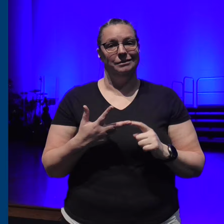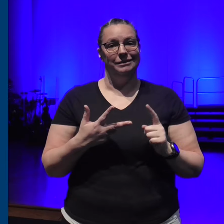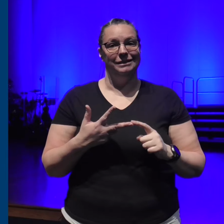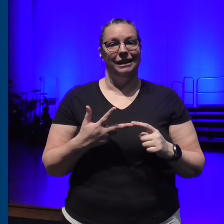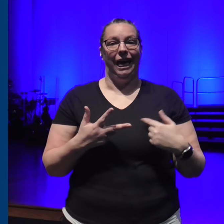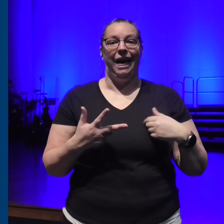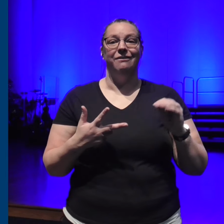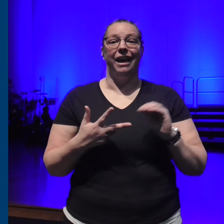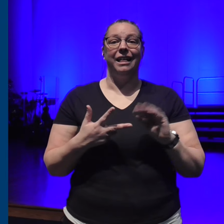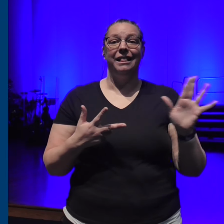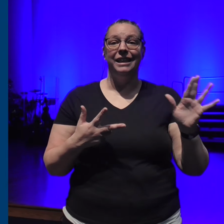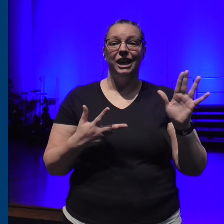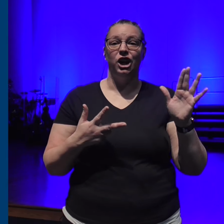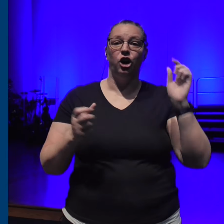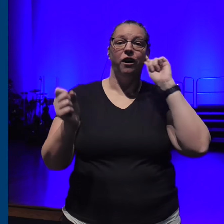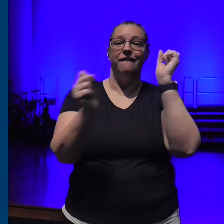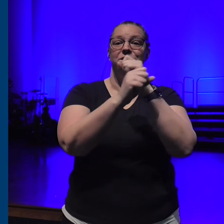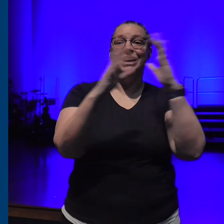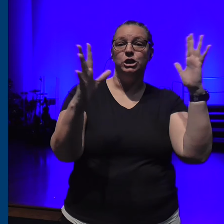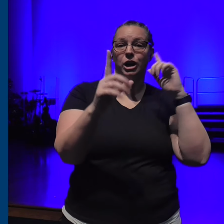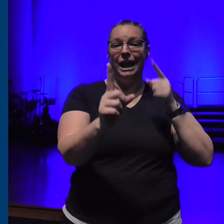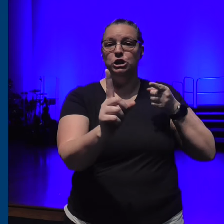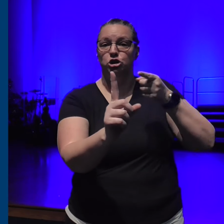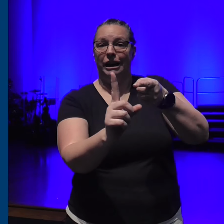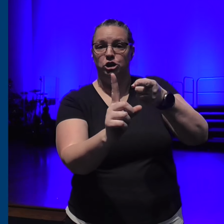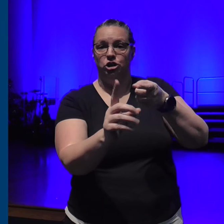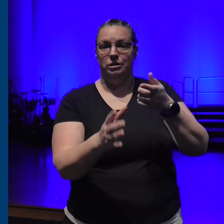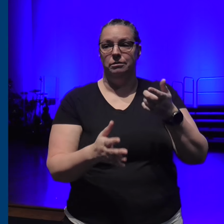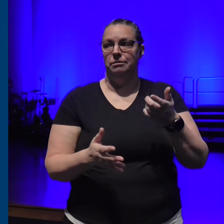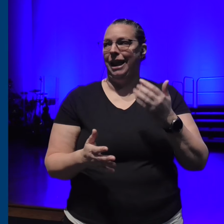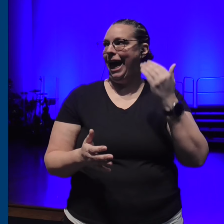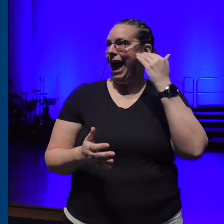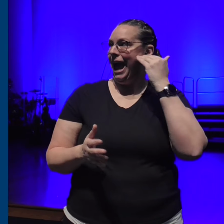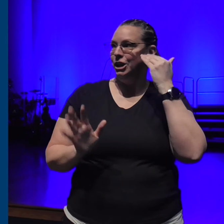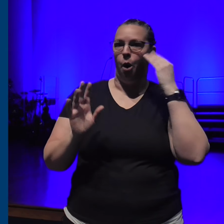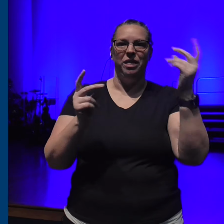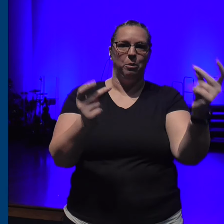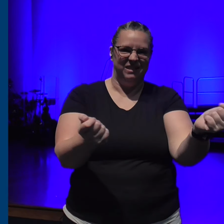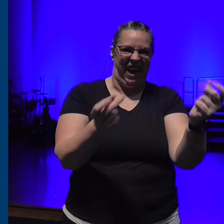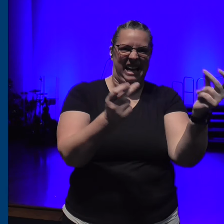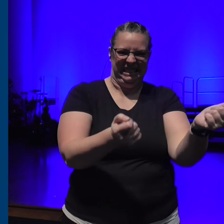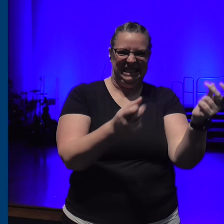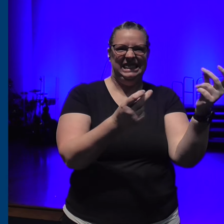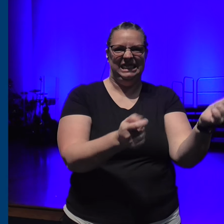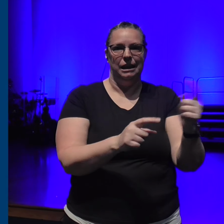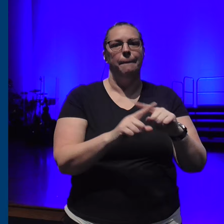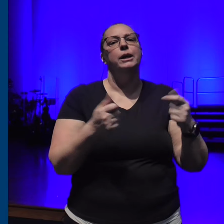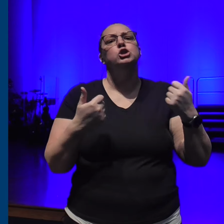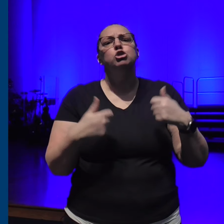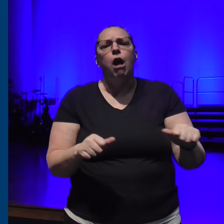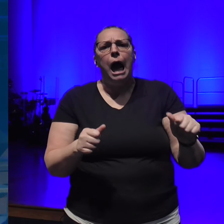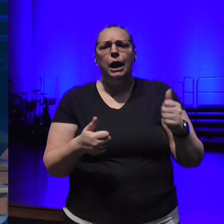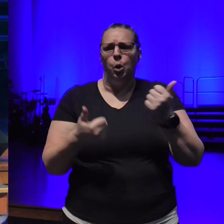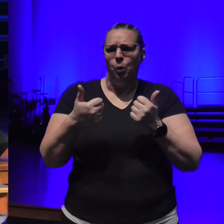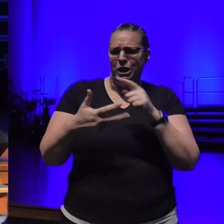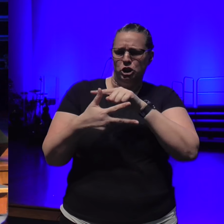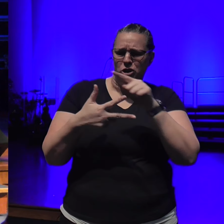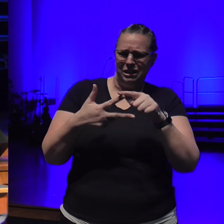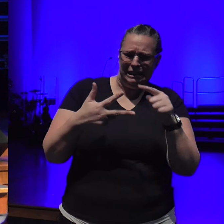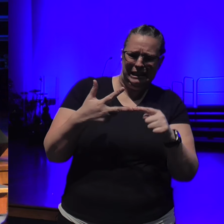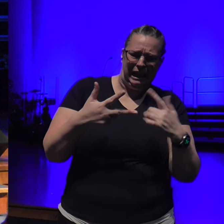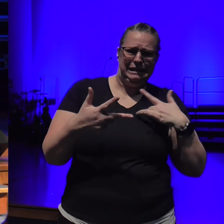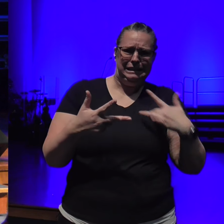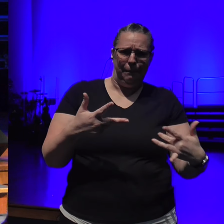they have a clear vision and direction. So I know that was a little lightning round, but think to yourself, try to count which one did I pick most, 1,